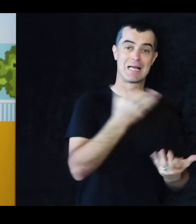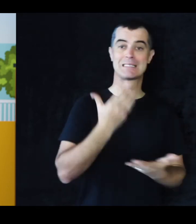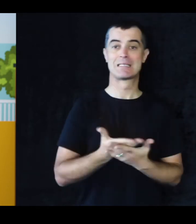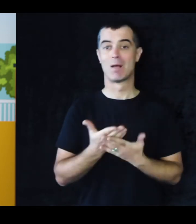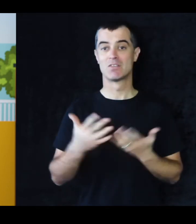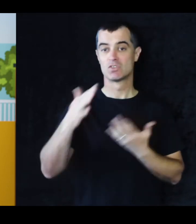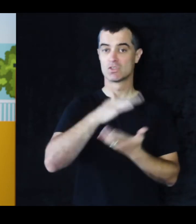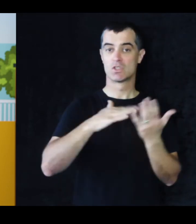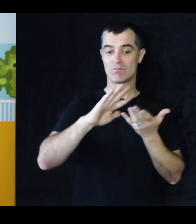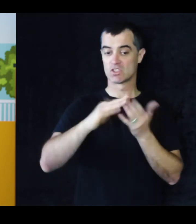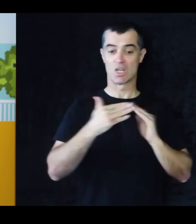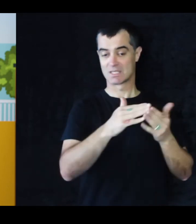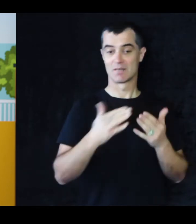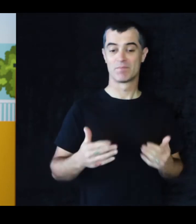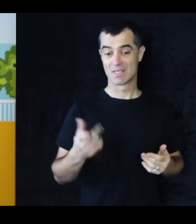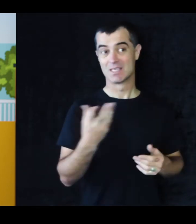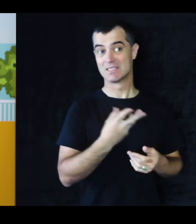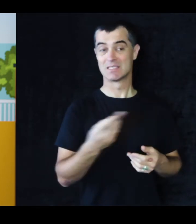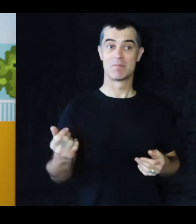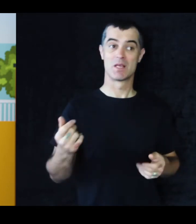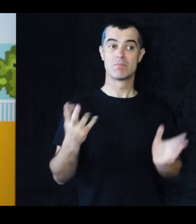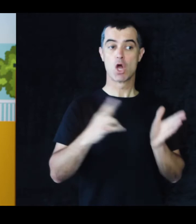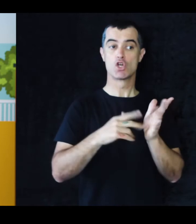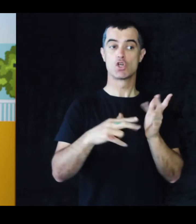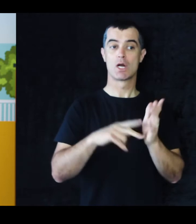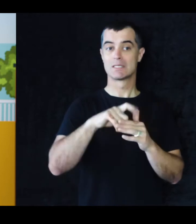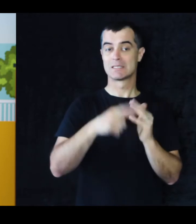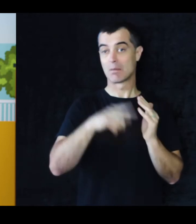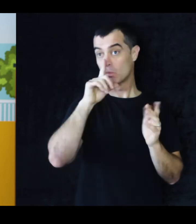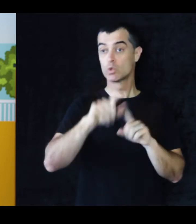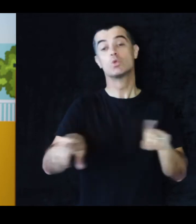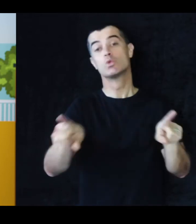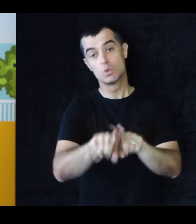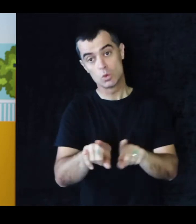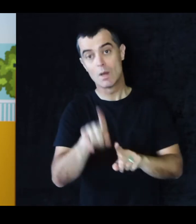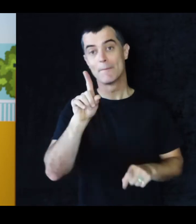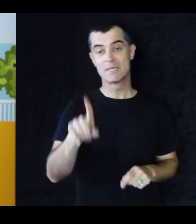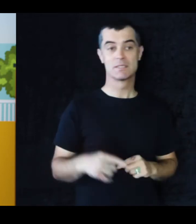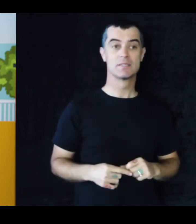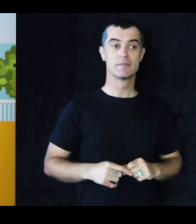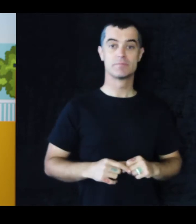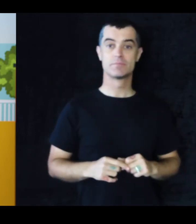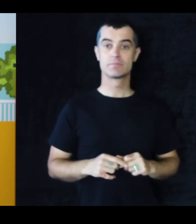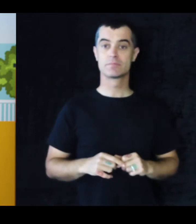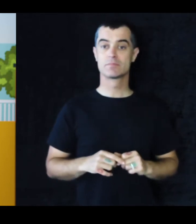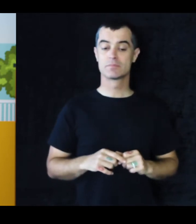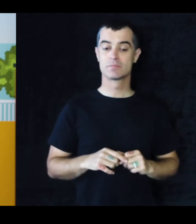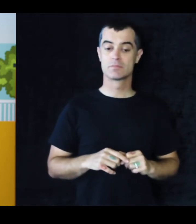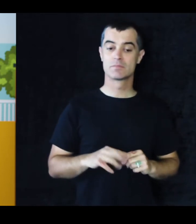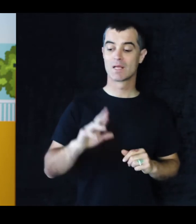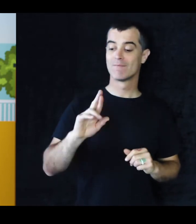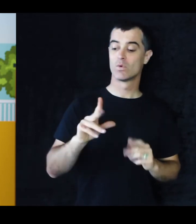the demands of society around you, which is something that non-disabled people do as well.